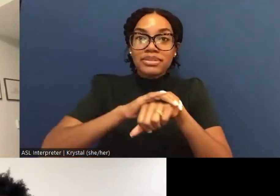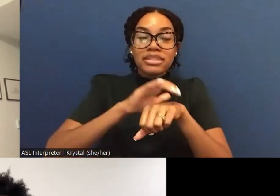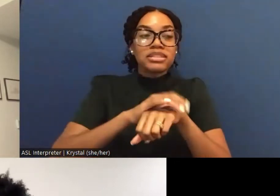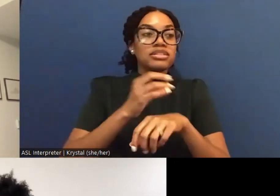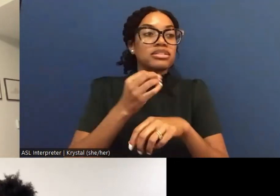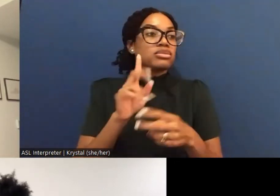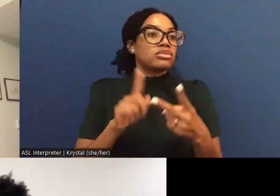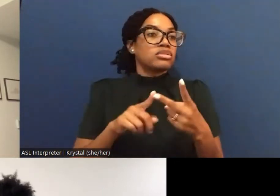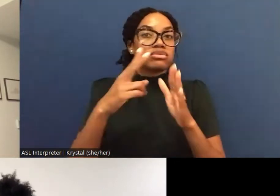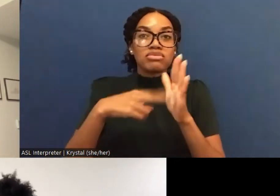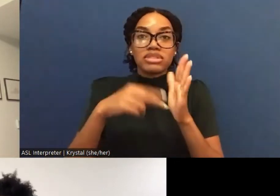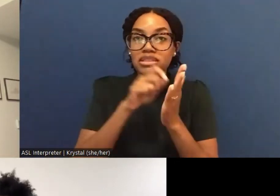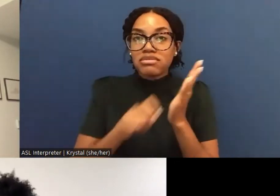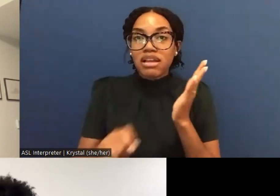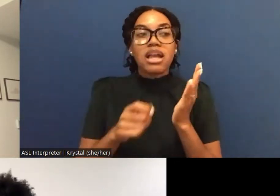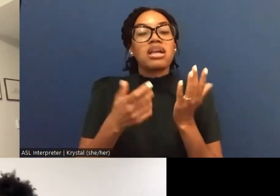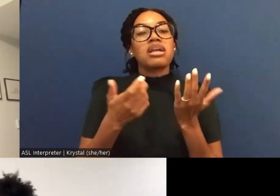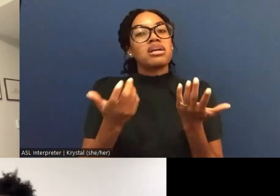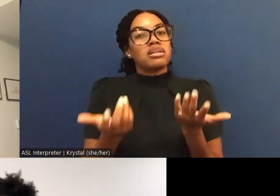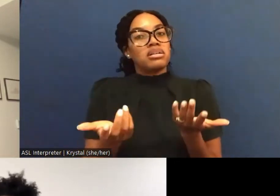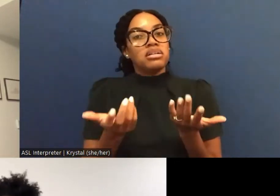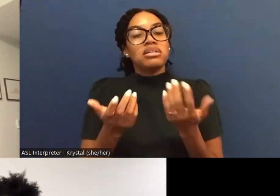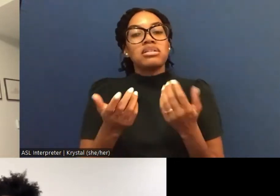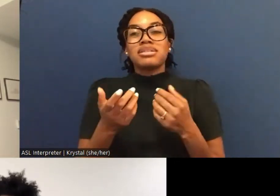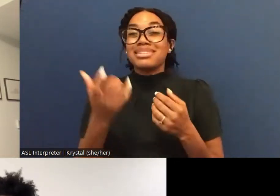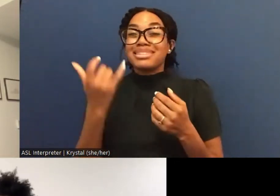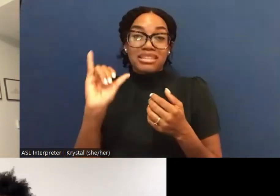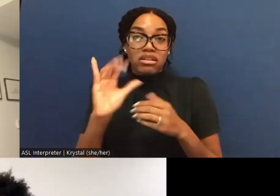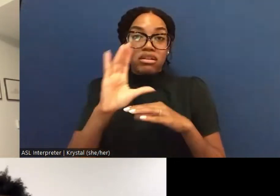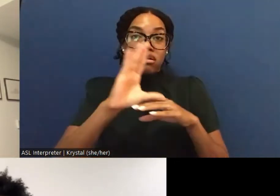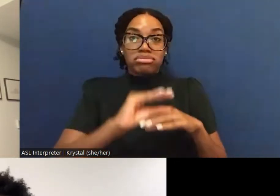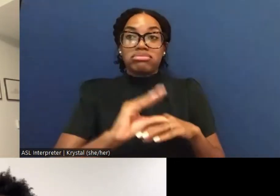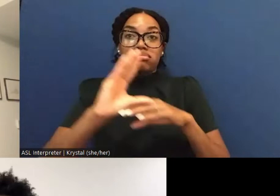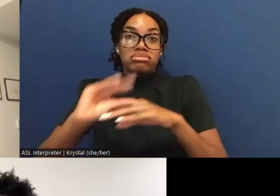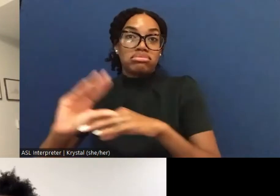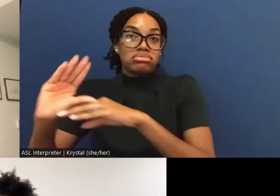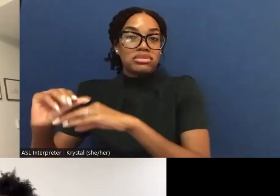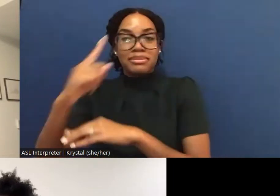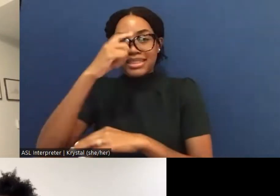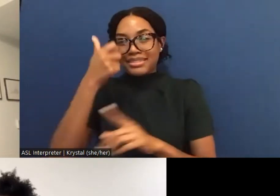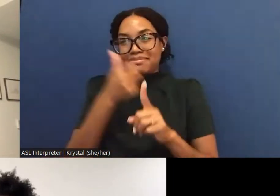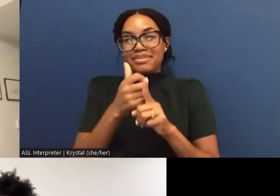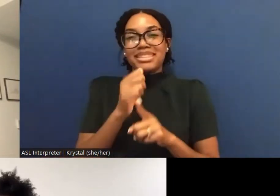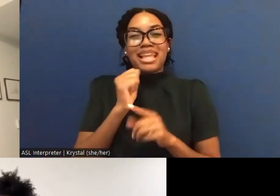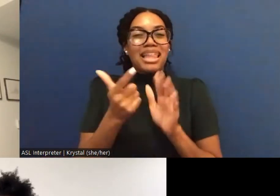able to do in either space, you are dehumanized because you are not legally a person.